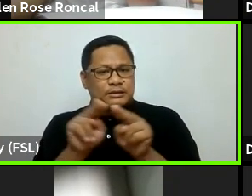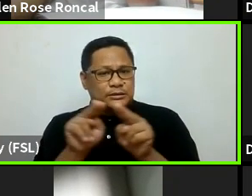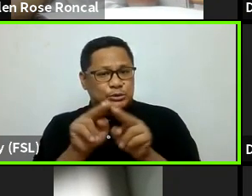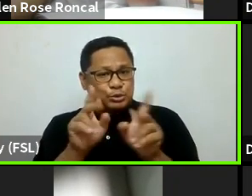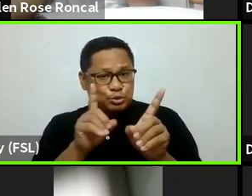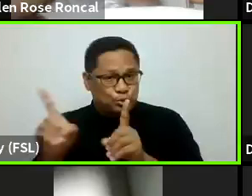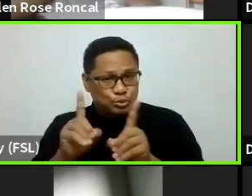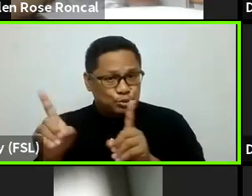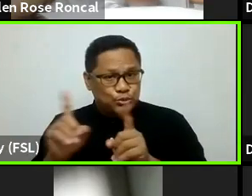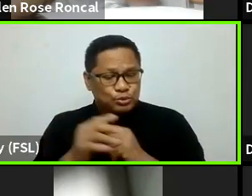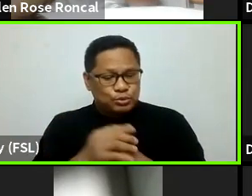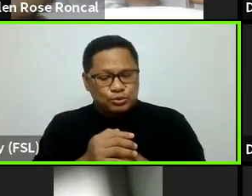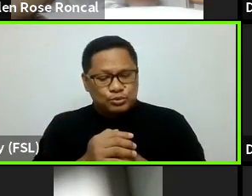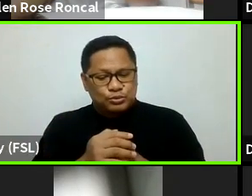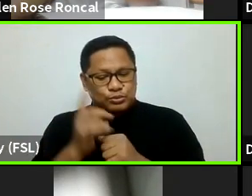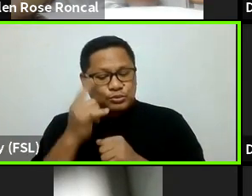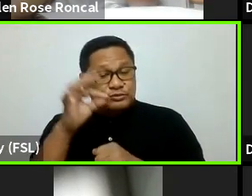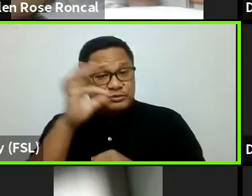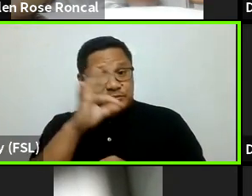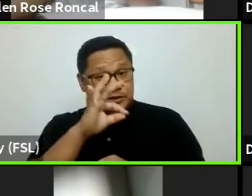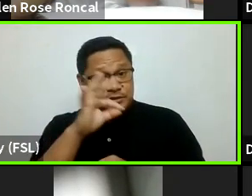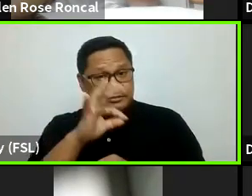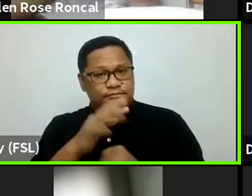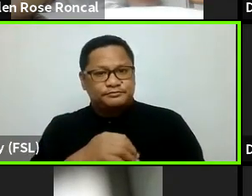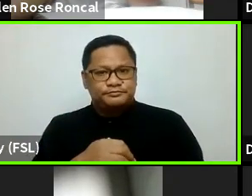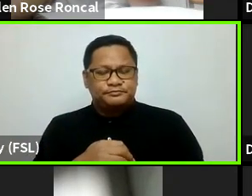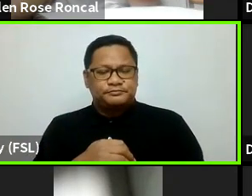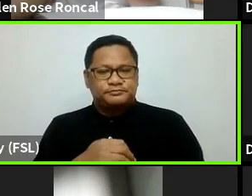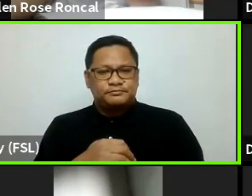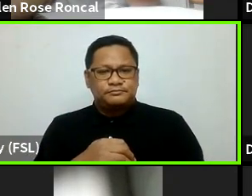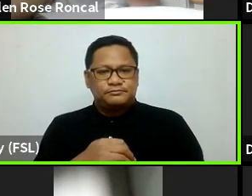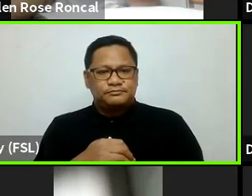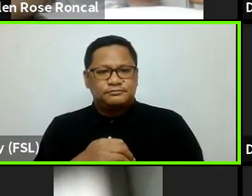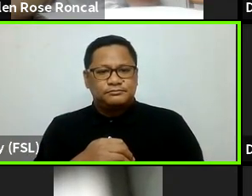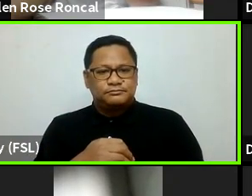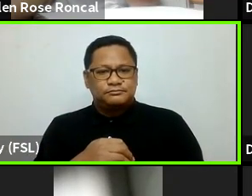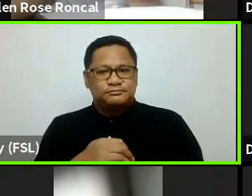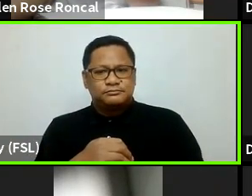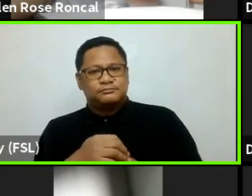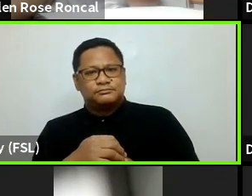it's the normal tendency of Filipinos. Okay, but now